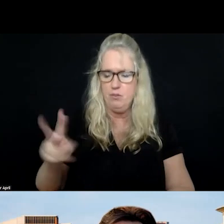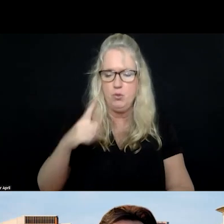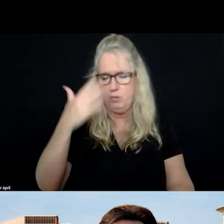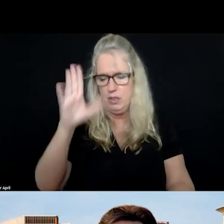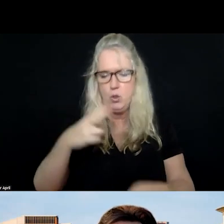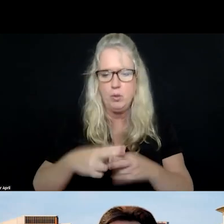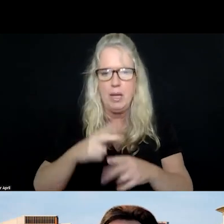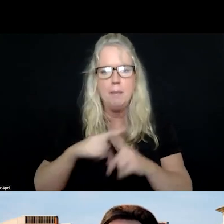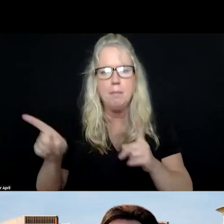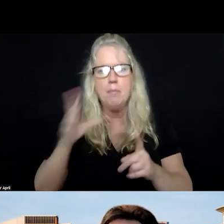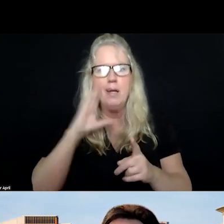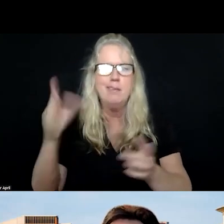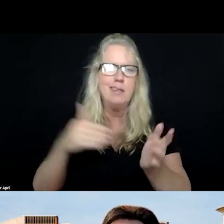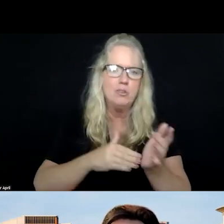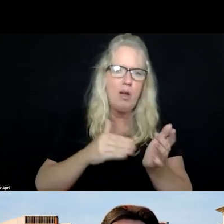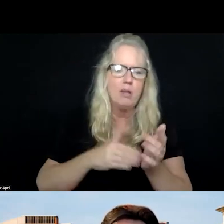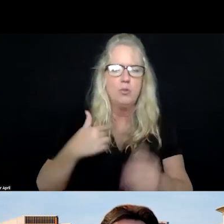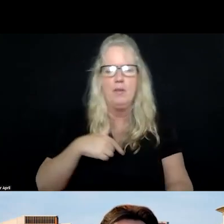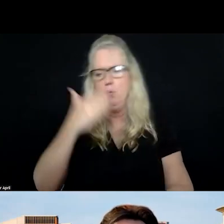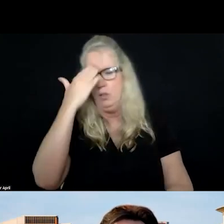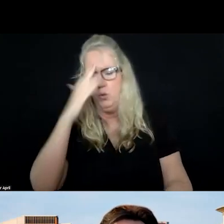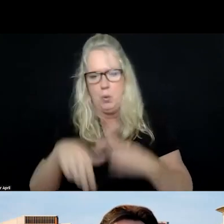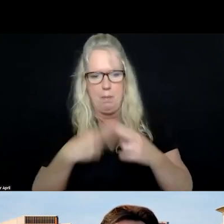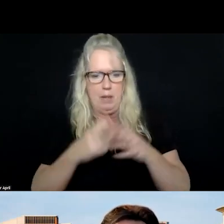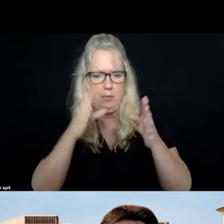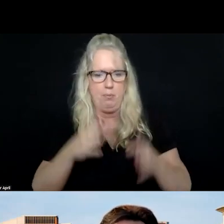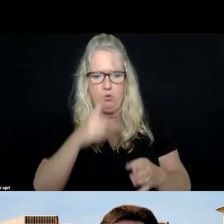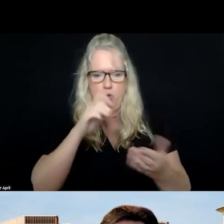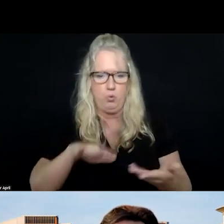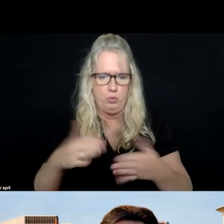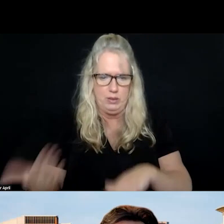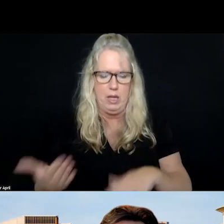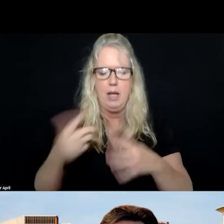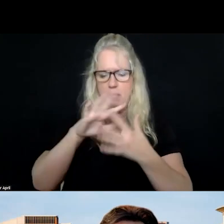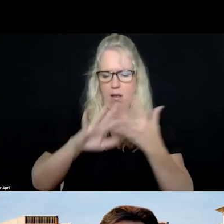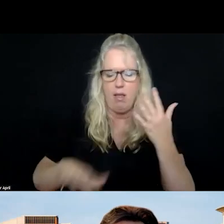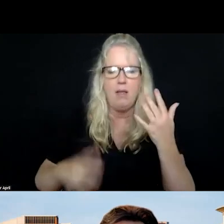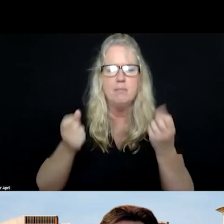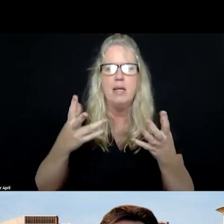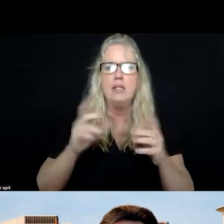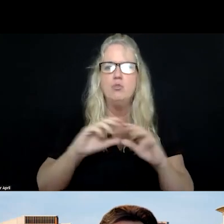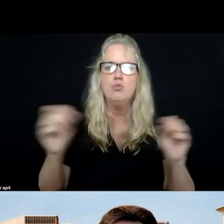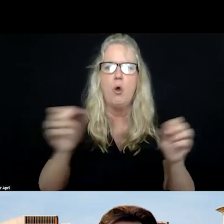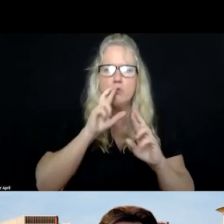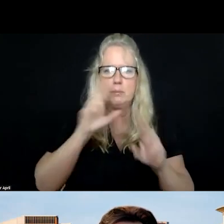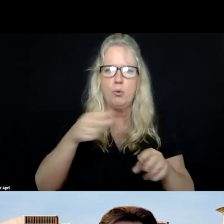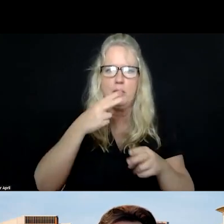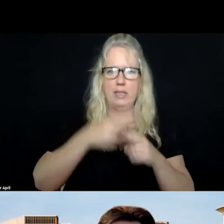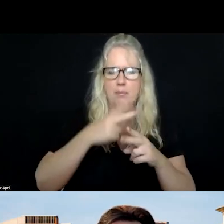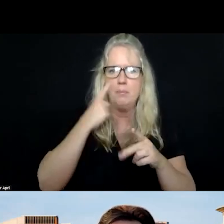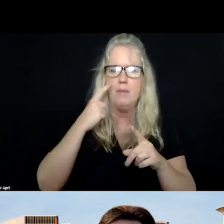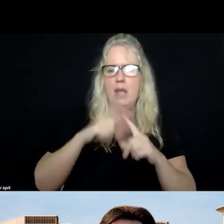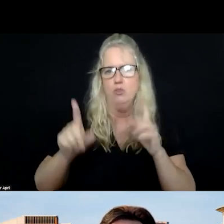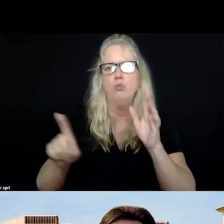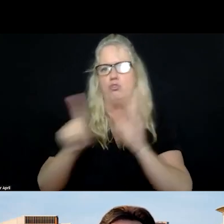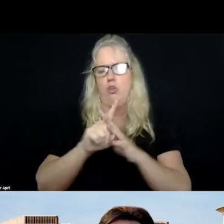credible source, like a doctor we know, knew about the person who died, and many more where there wasn't a reported name. Often these emerge on social